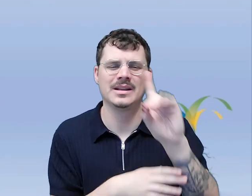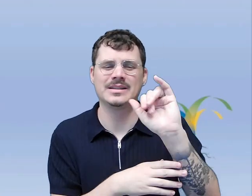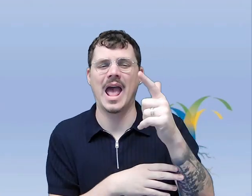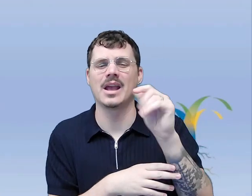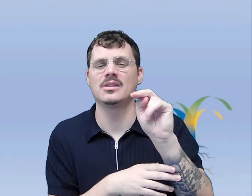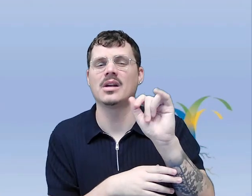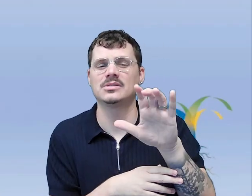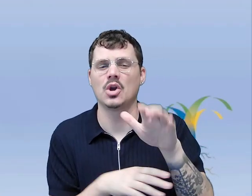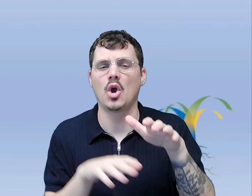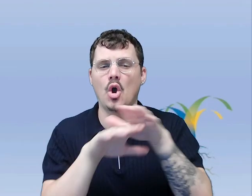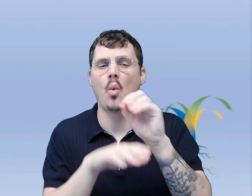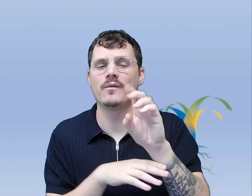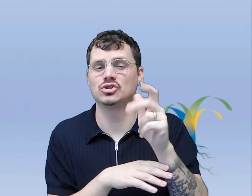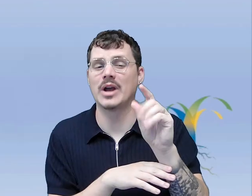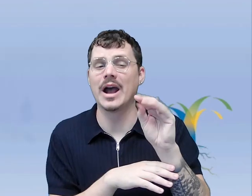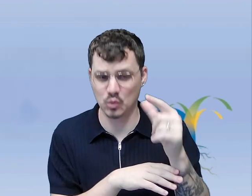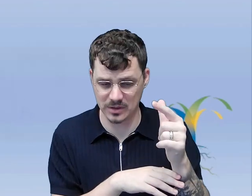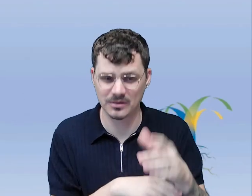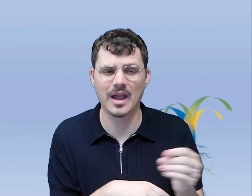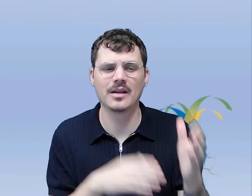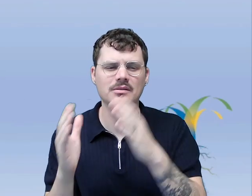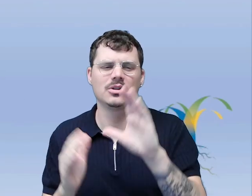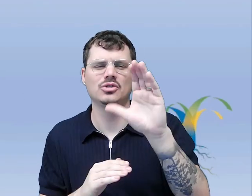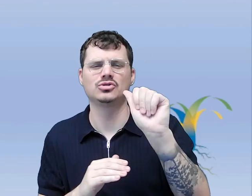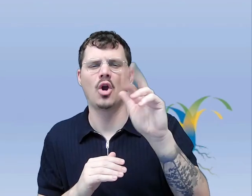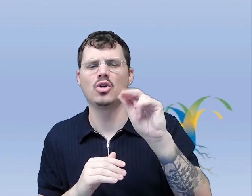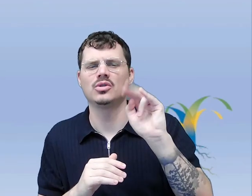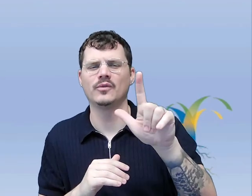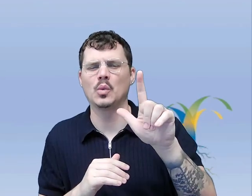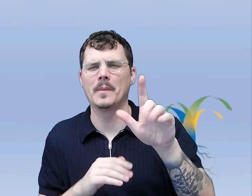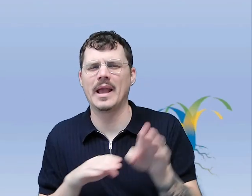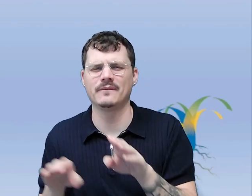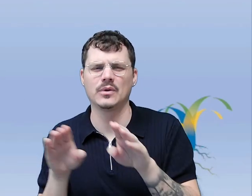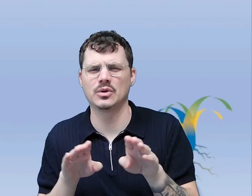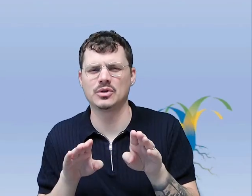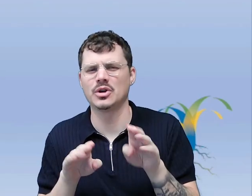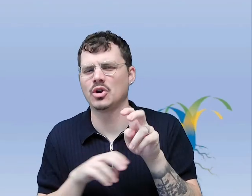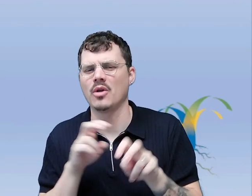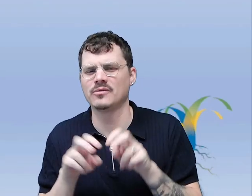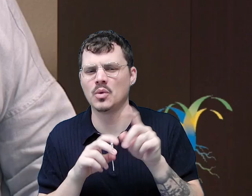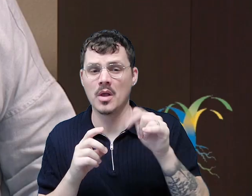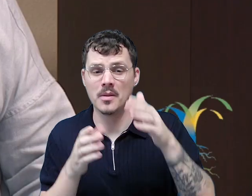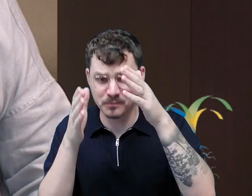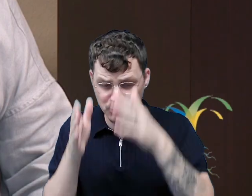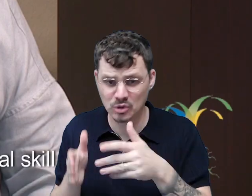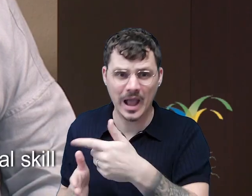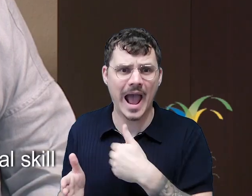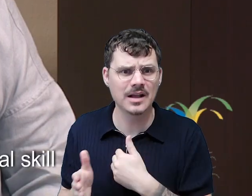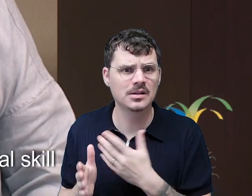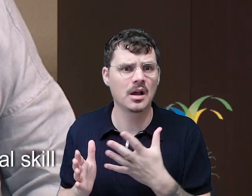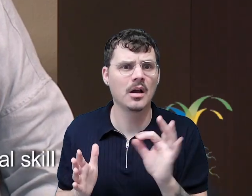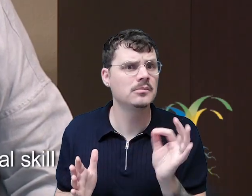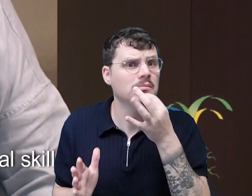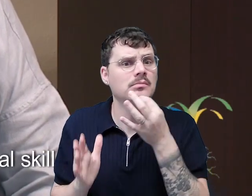Diagnostic overshadowing. And carnival behavior. Have you all seen this? Person